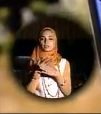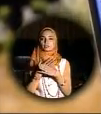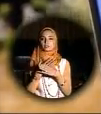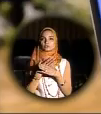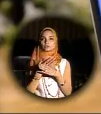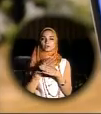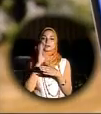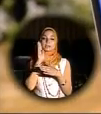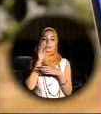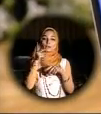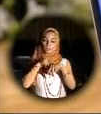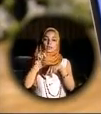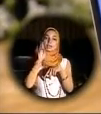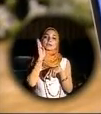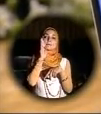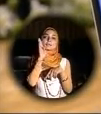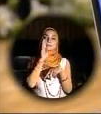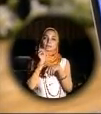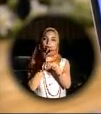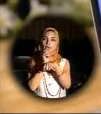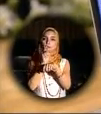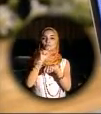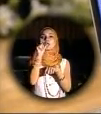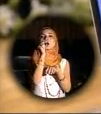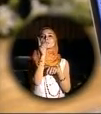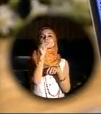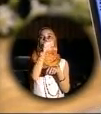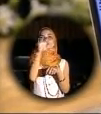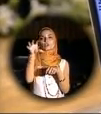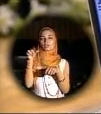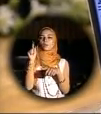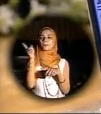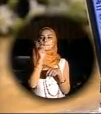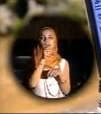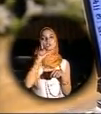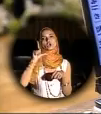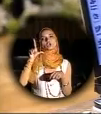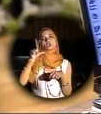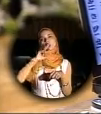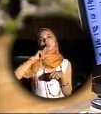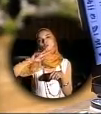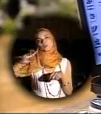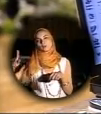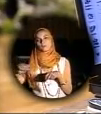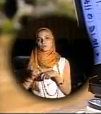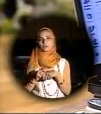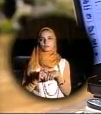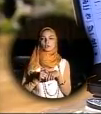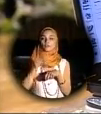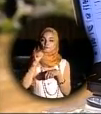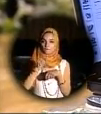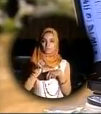languages as well. It's very important to localize that. We are using a standard webcam, and Mr. Diamante